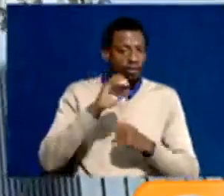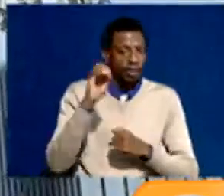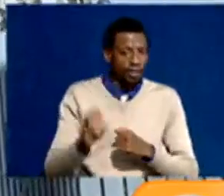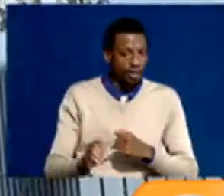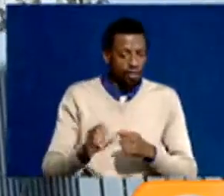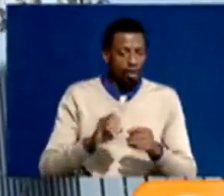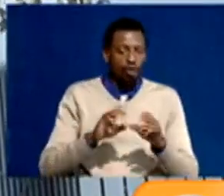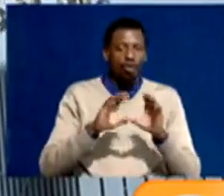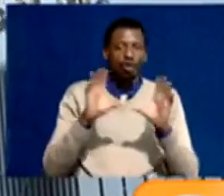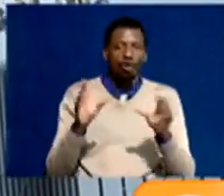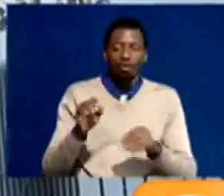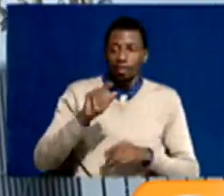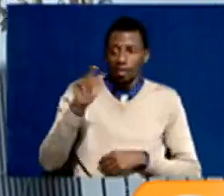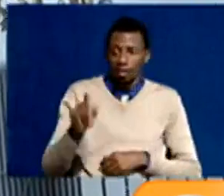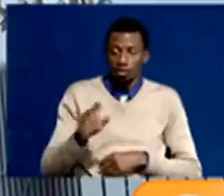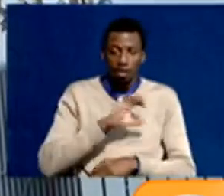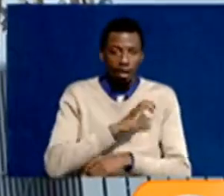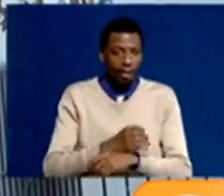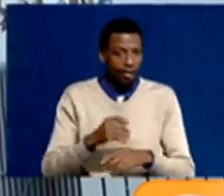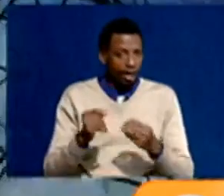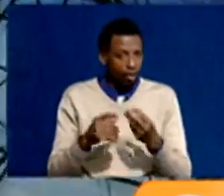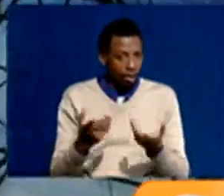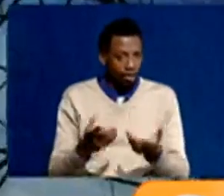regional installed capacity, which stands at